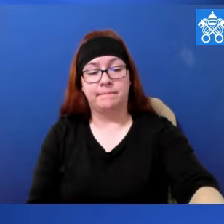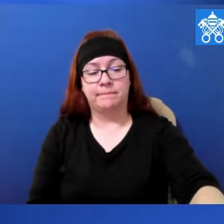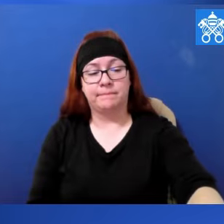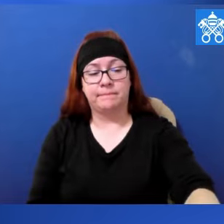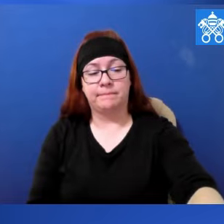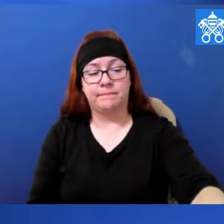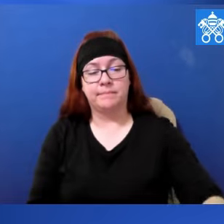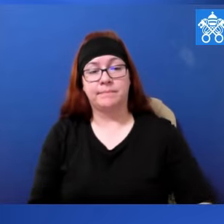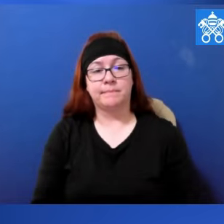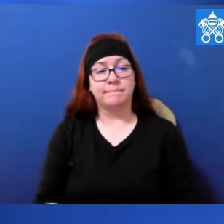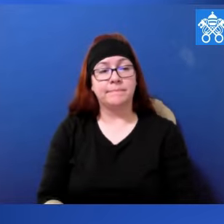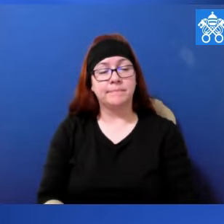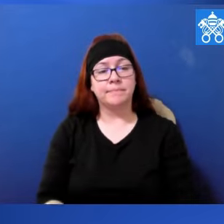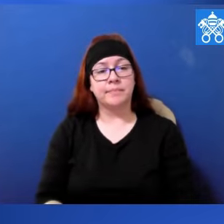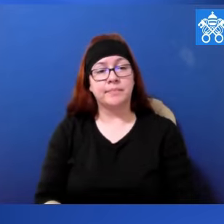benedica.